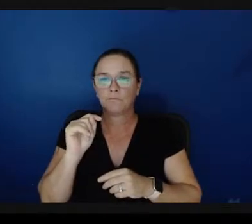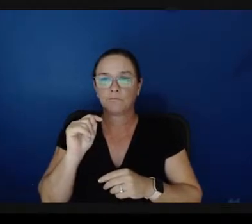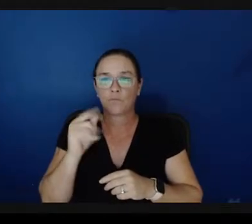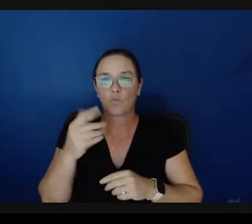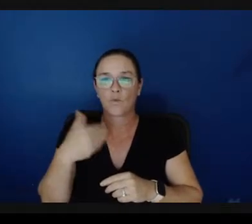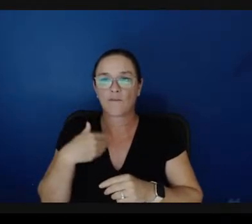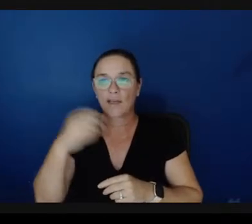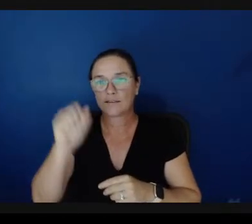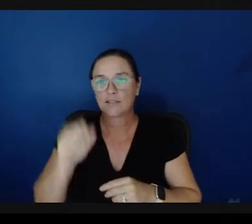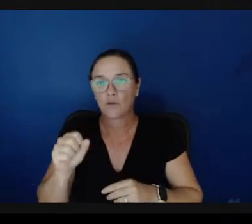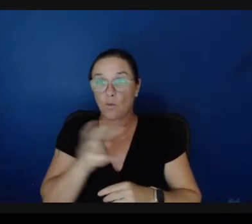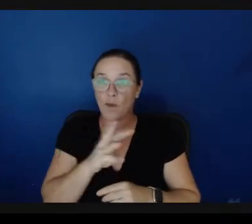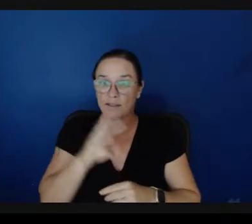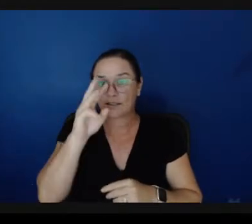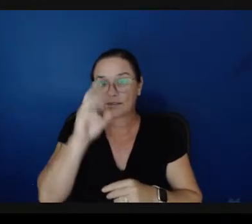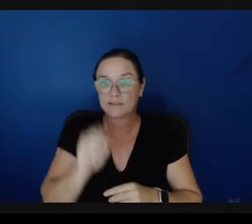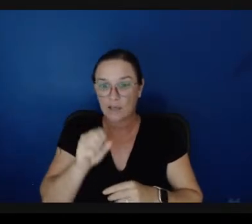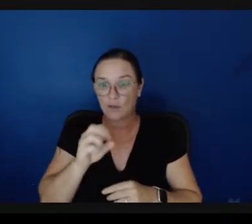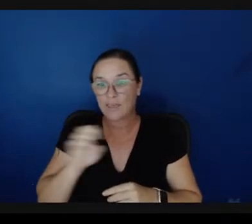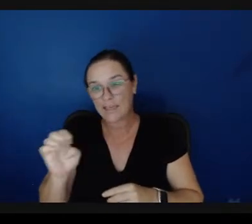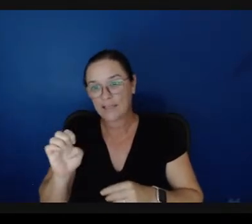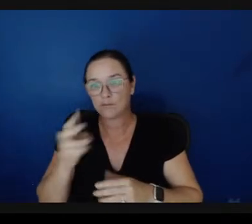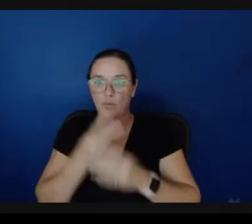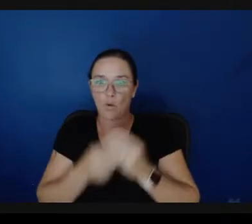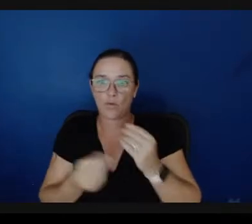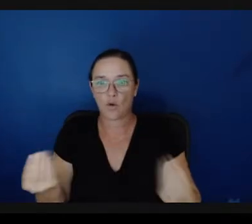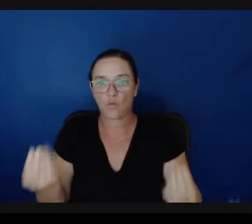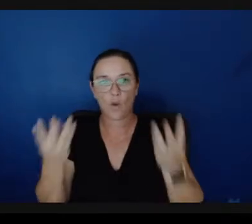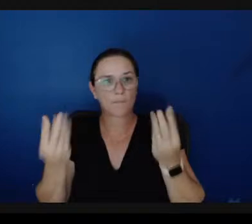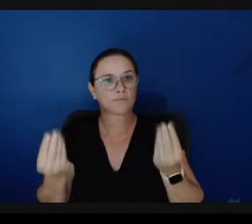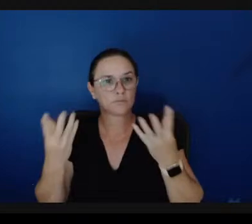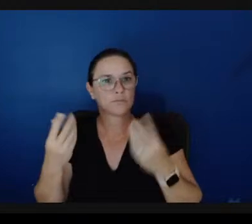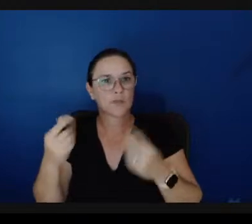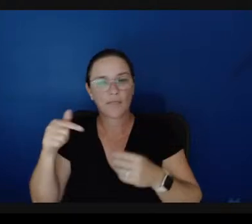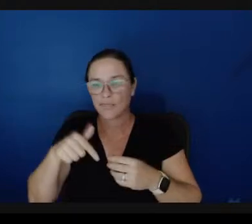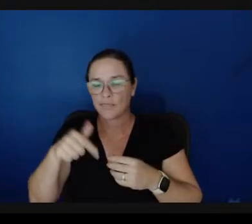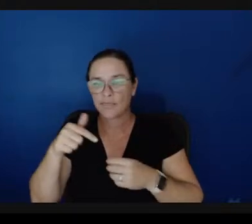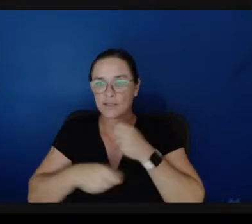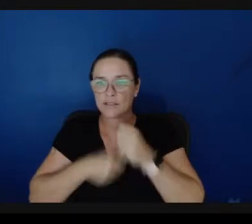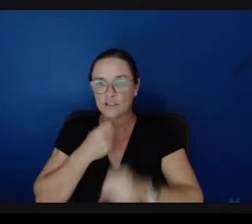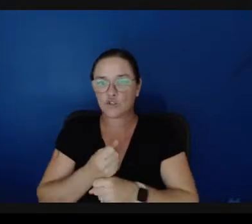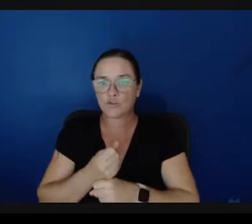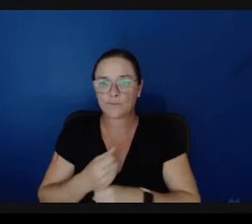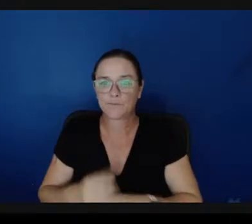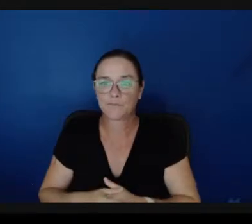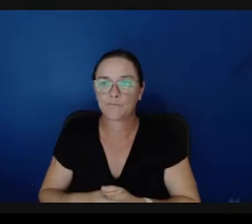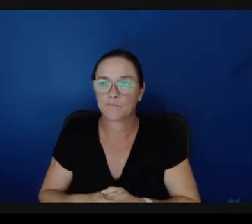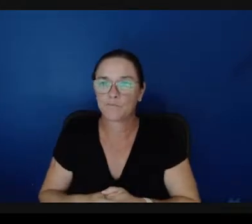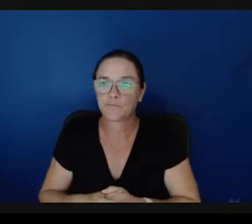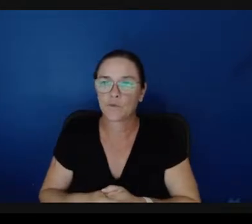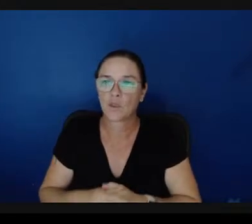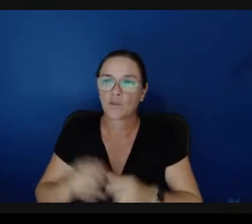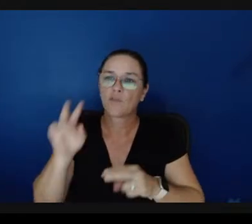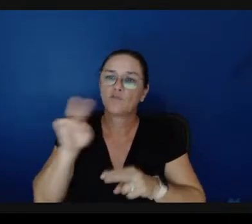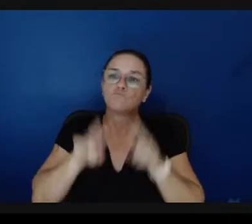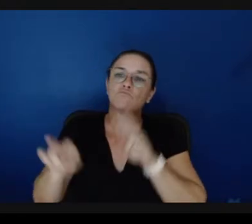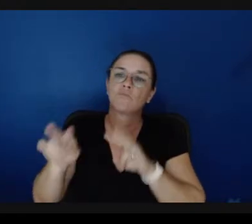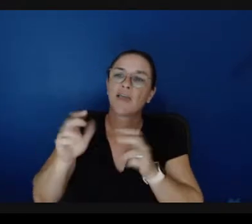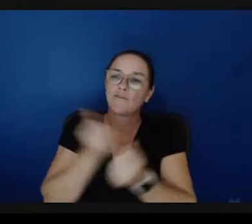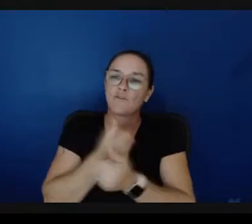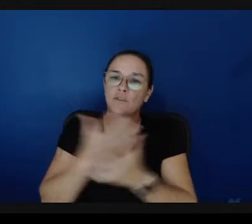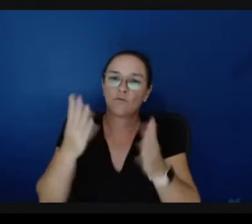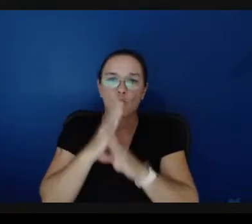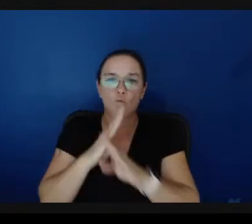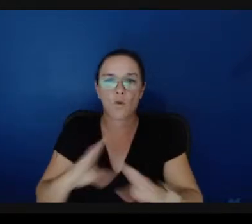So in the southwest rift, we at one point earlier this year looking at this camera for eruption visuals, and everything looks quiet there,